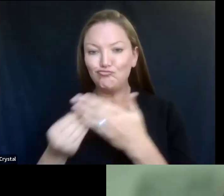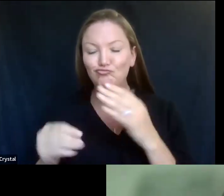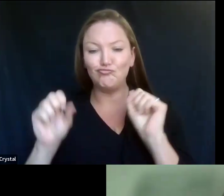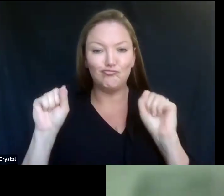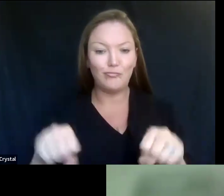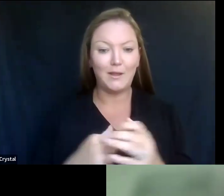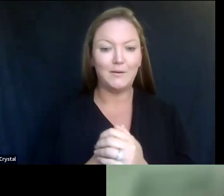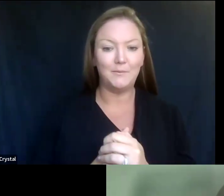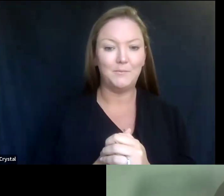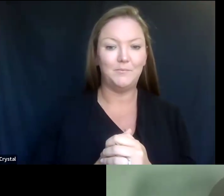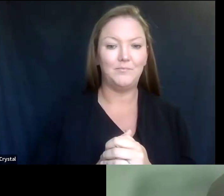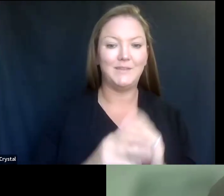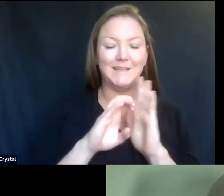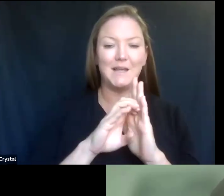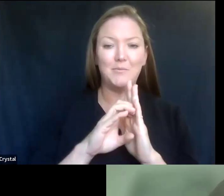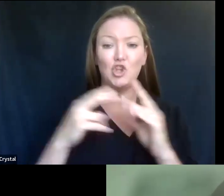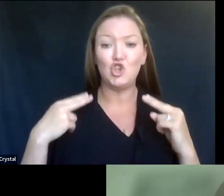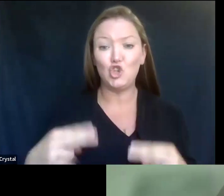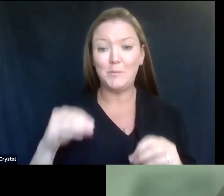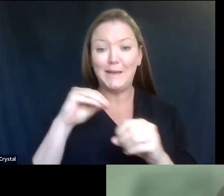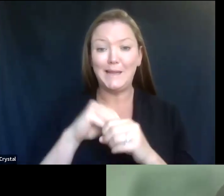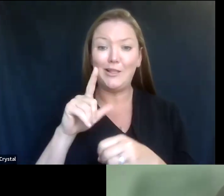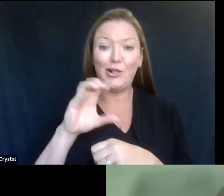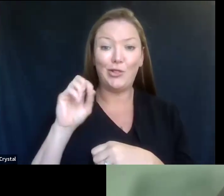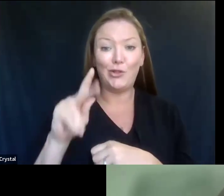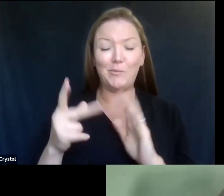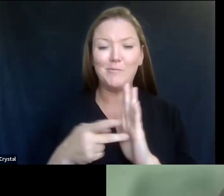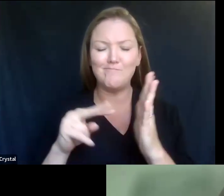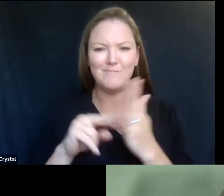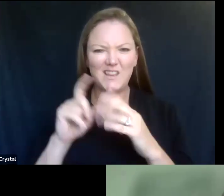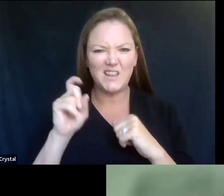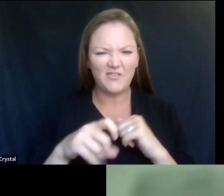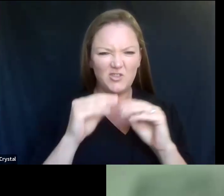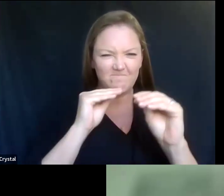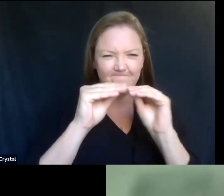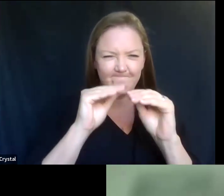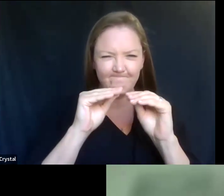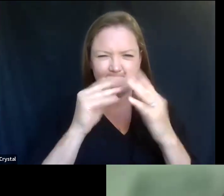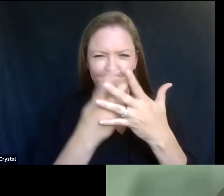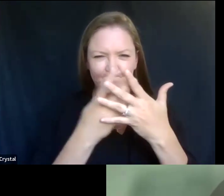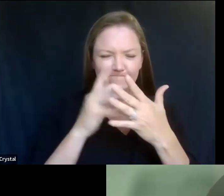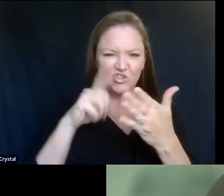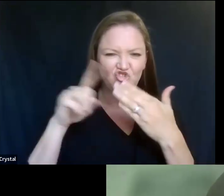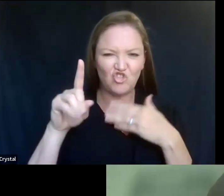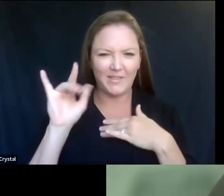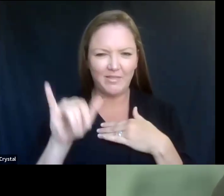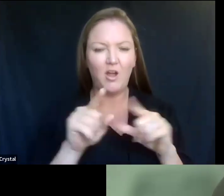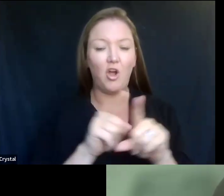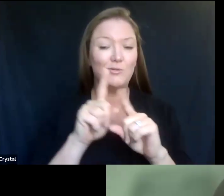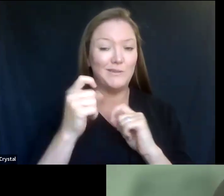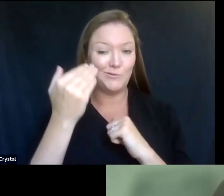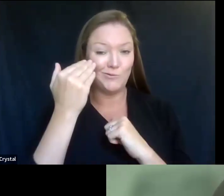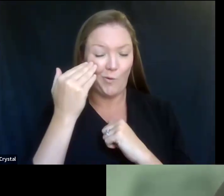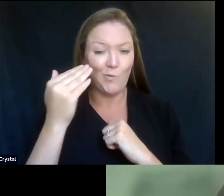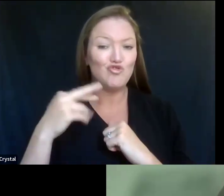in the loop to check that becomes really, really important to mitigate those risks and to just be mindful of them on the